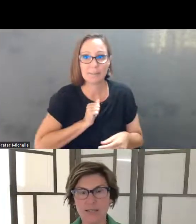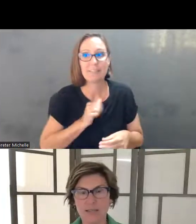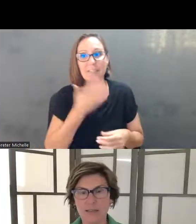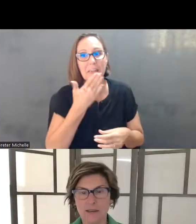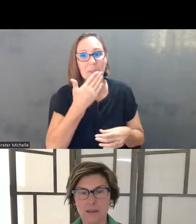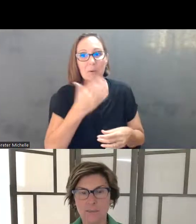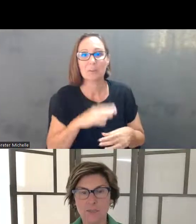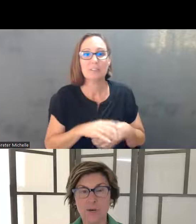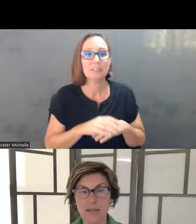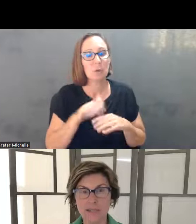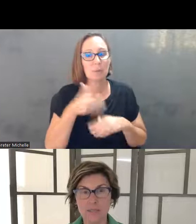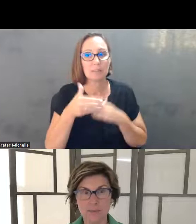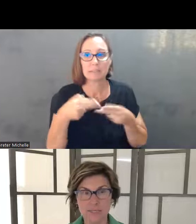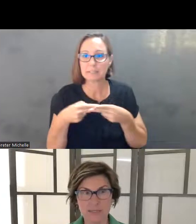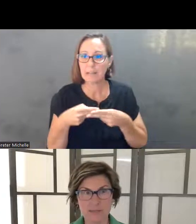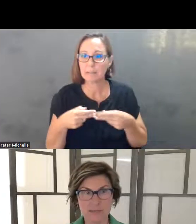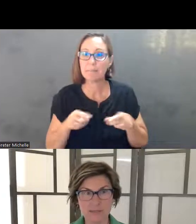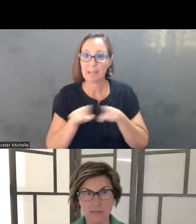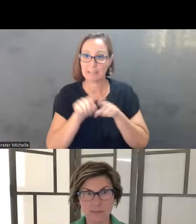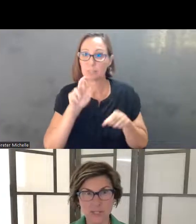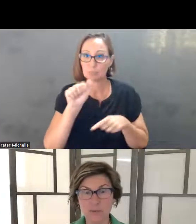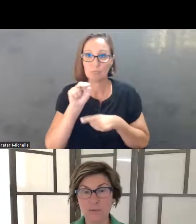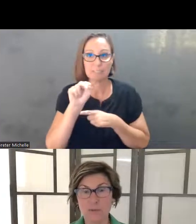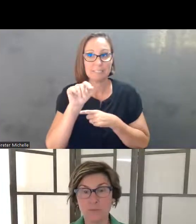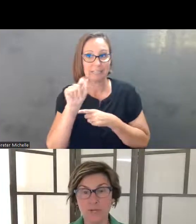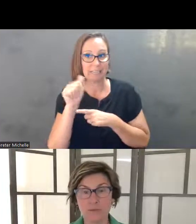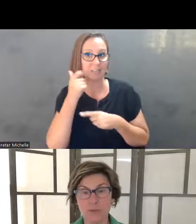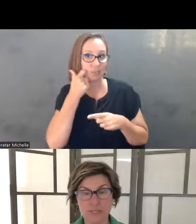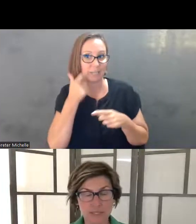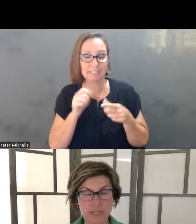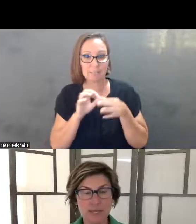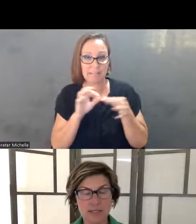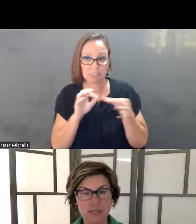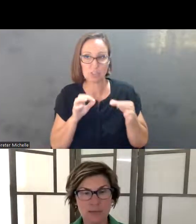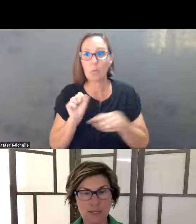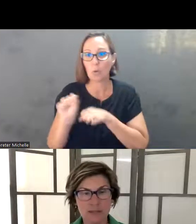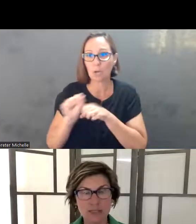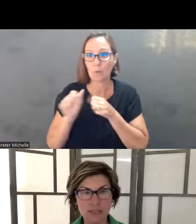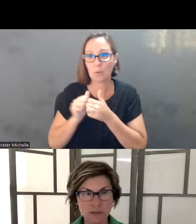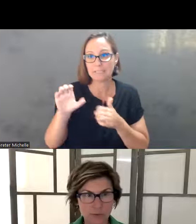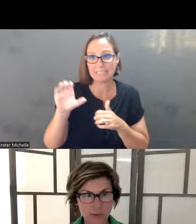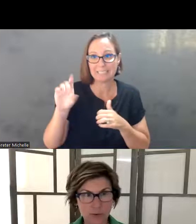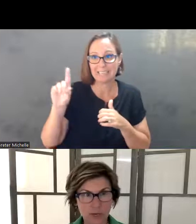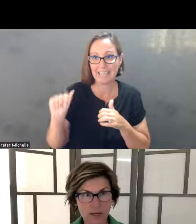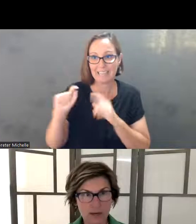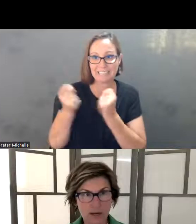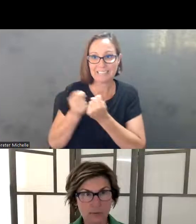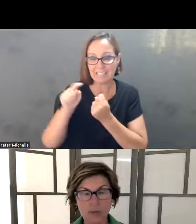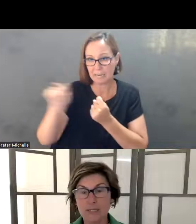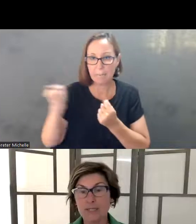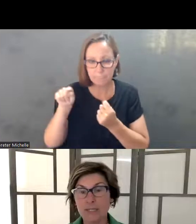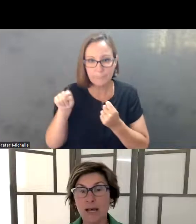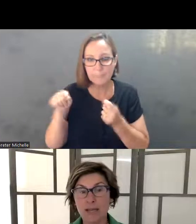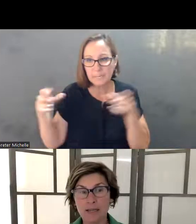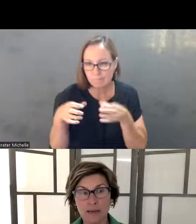slide. So as Renita mentioned, we've been working with the CDA team and kind of thinking through